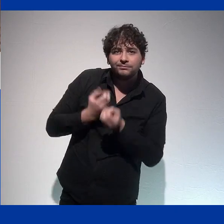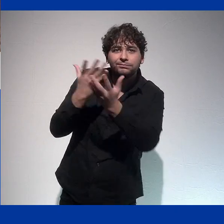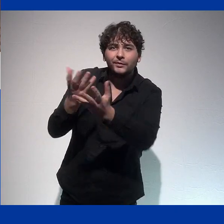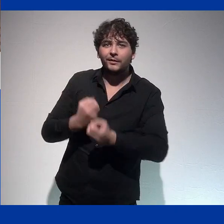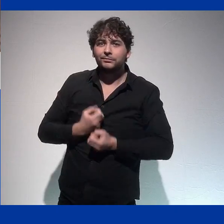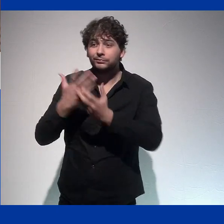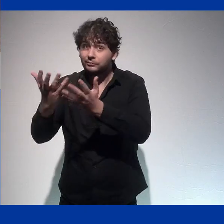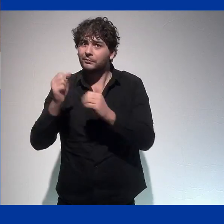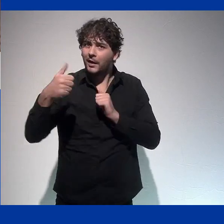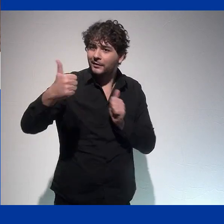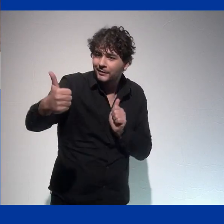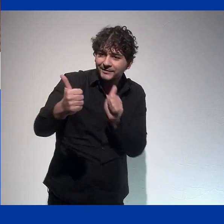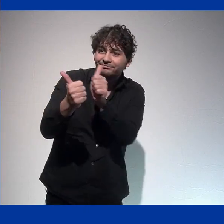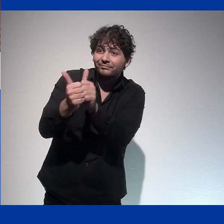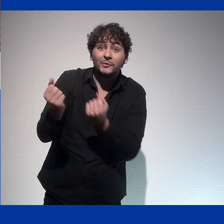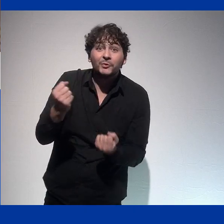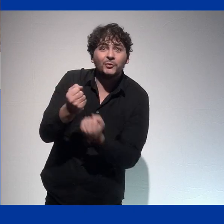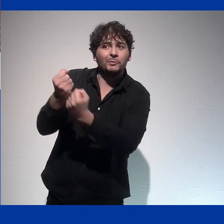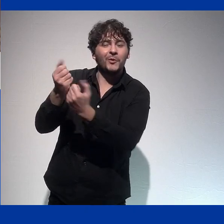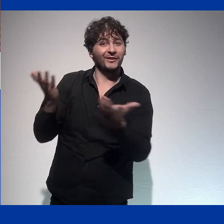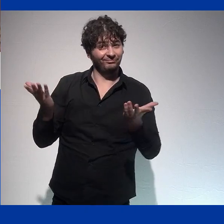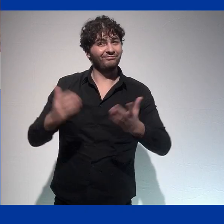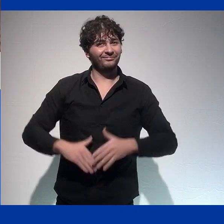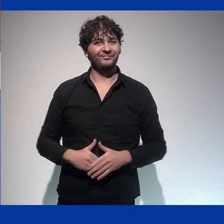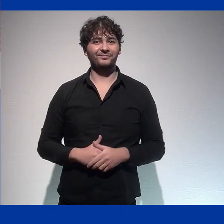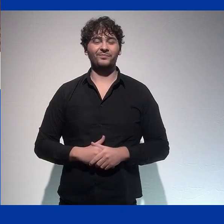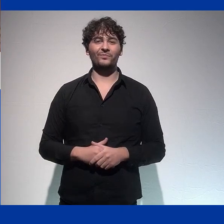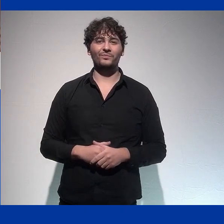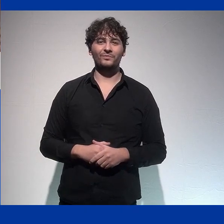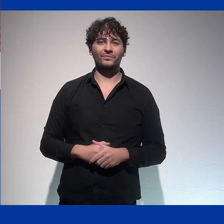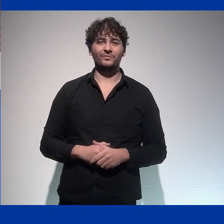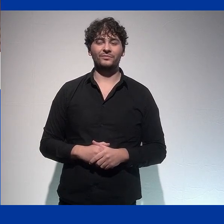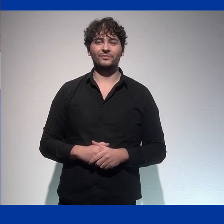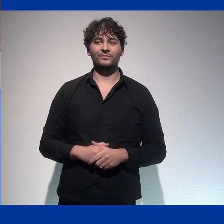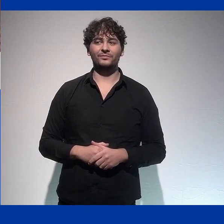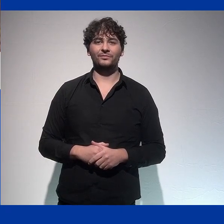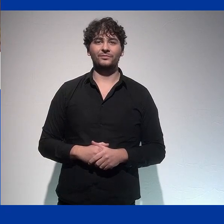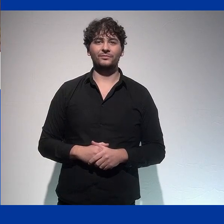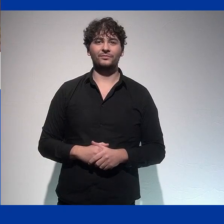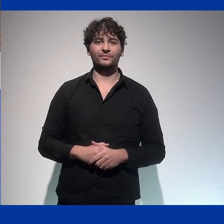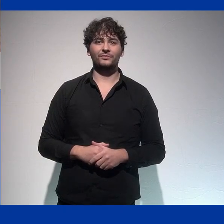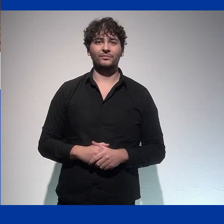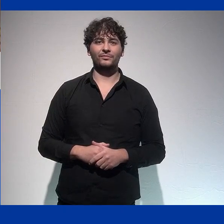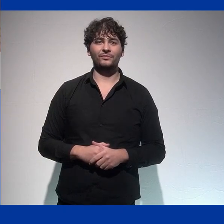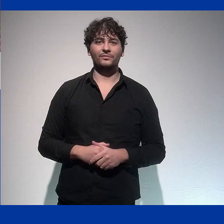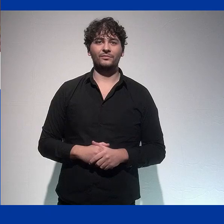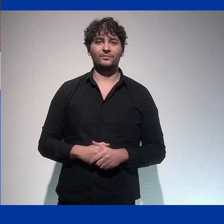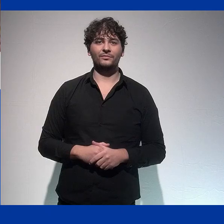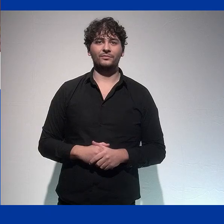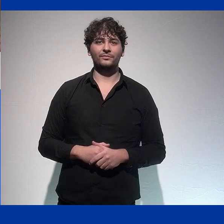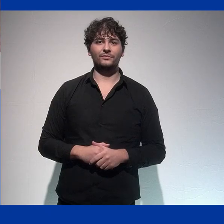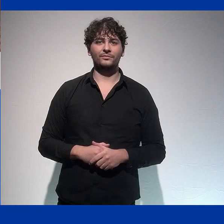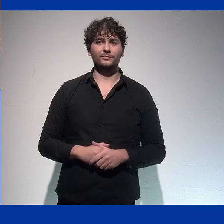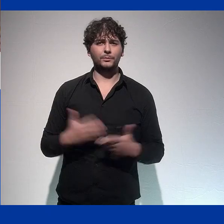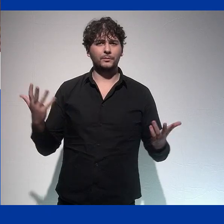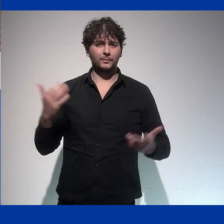Finally, the connection of EU to young people. As a young person myself, I was at some point in my life quite angry, I must